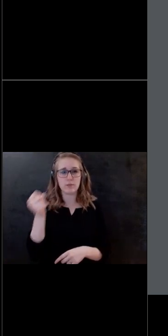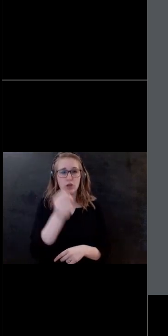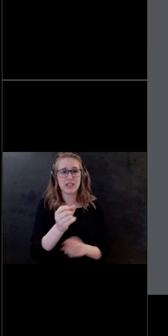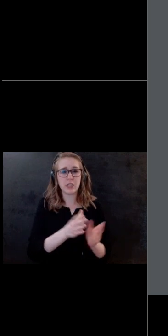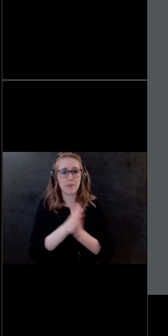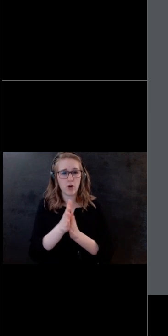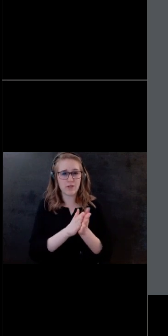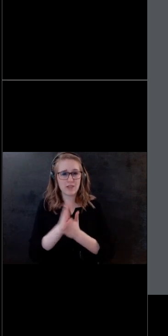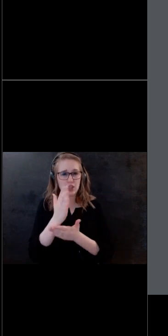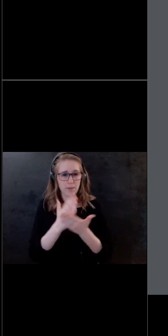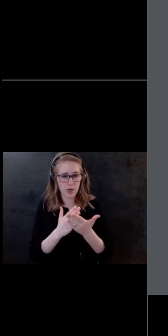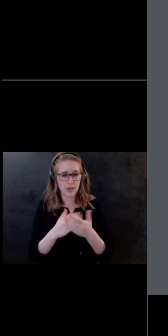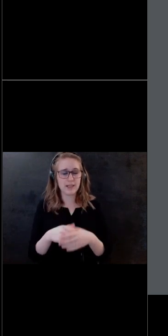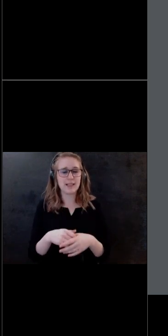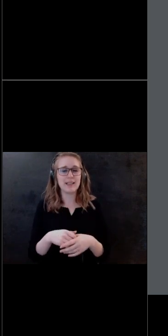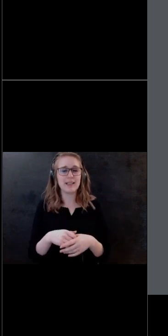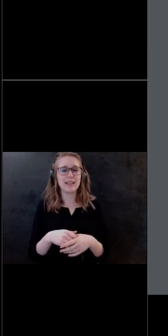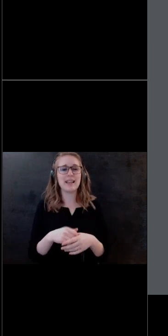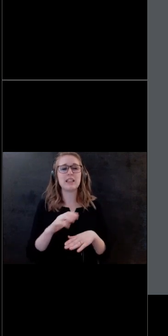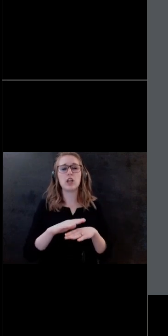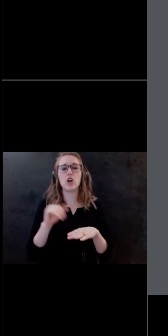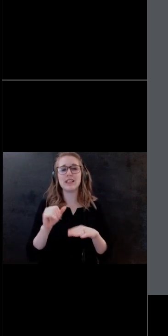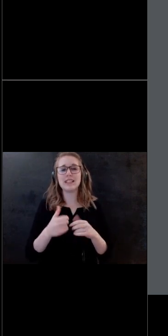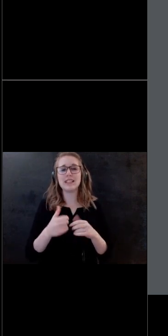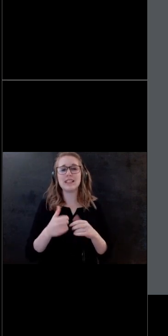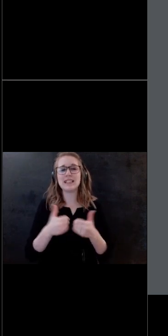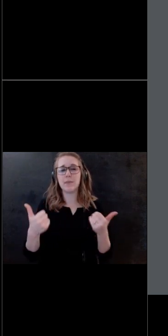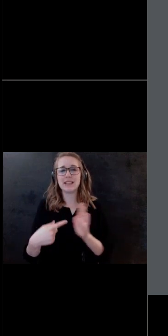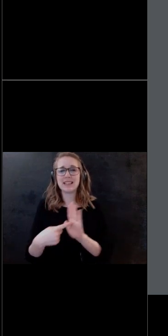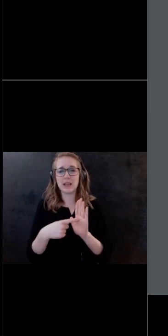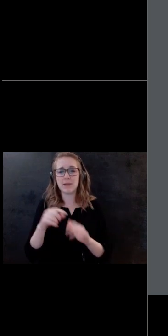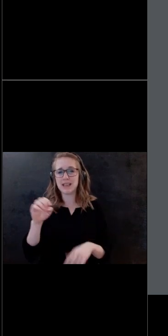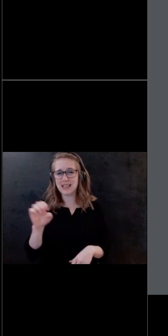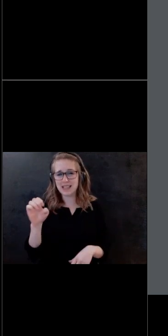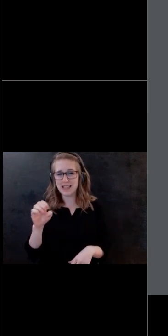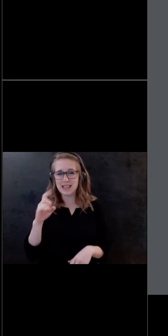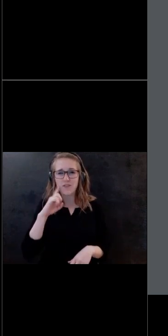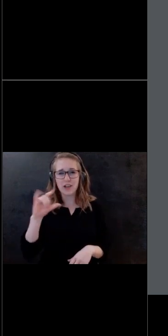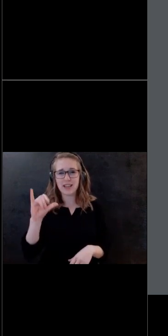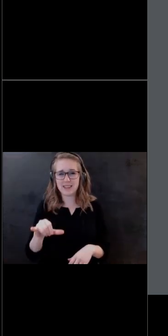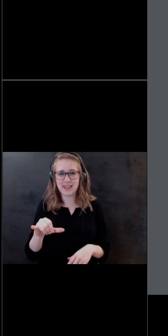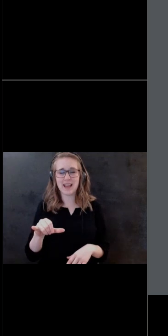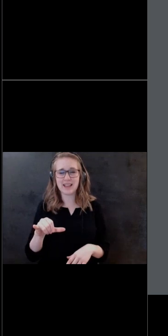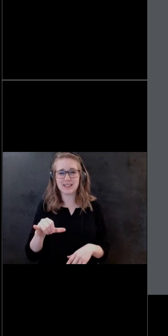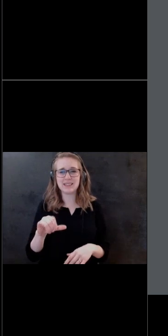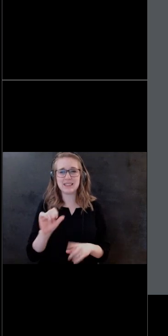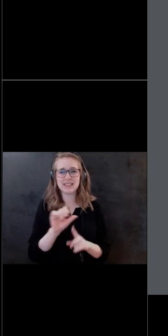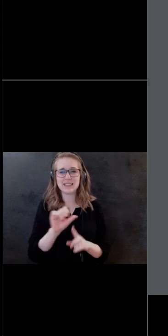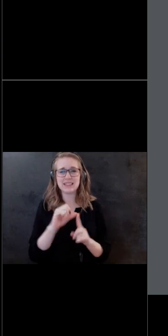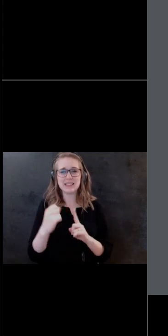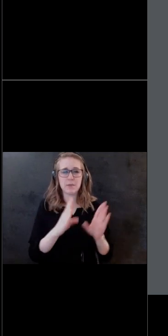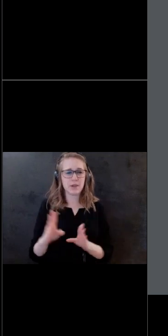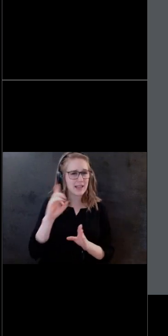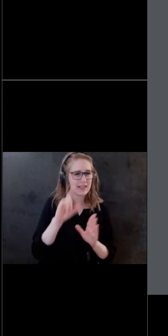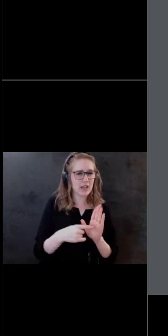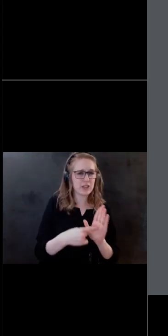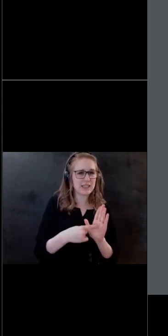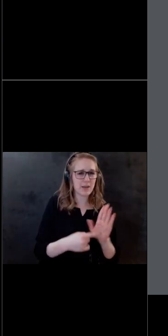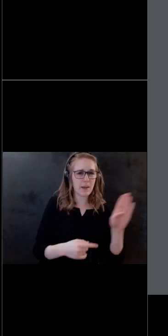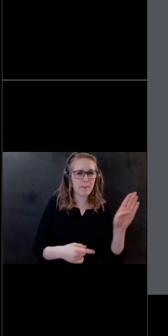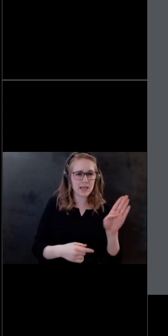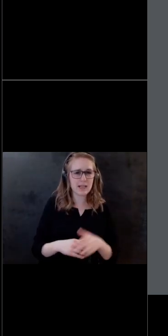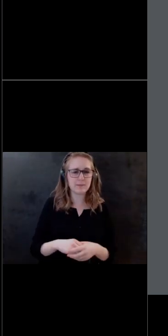It is called out separately as an exhibit. I think it's exhibit E to the agreement, unlike the site plan, which I believe was exhibit B. So that was